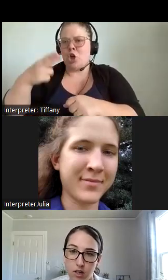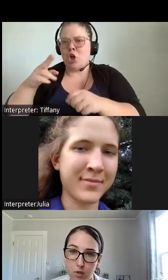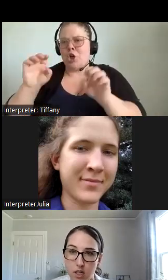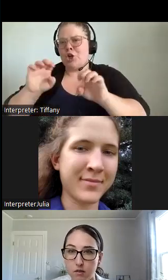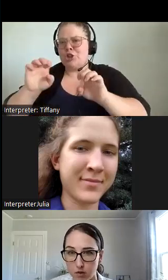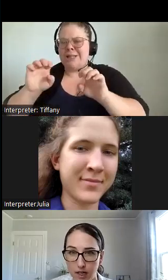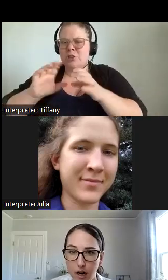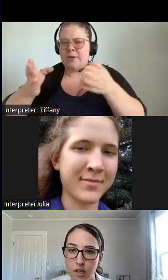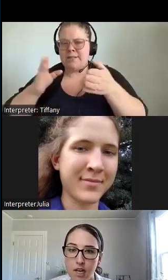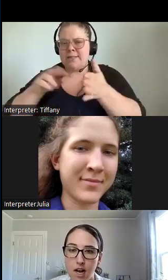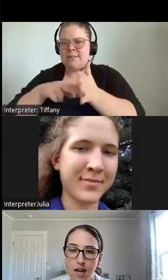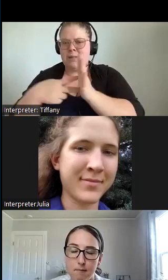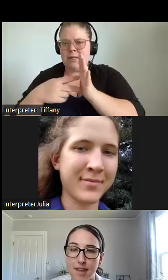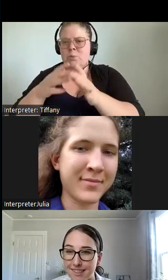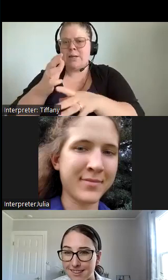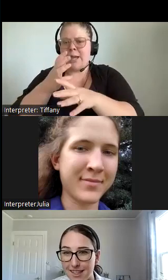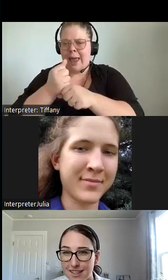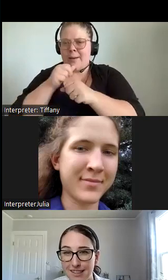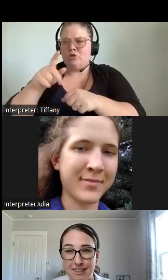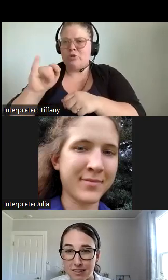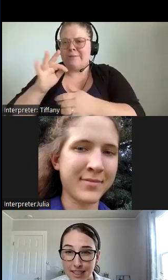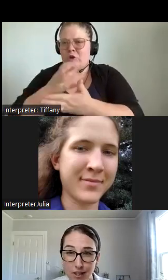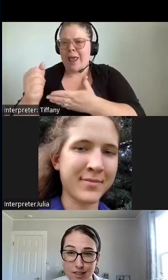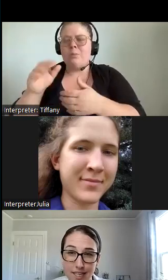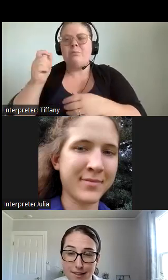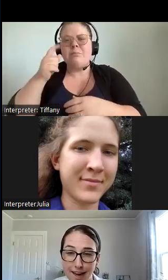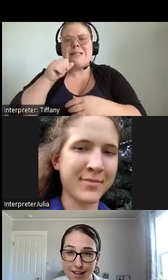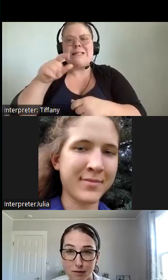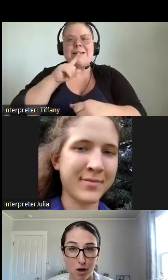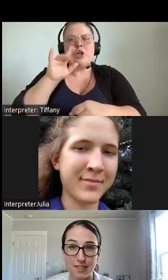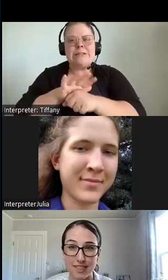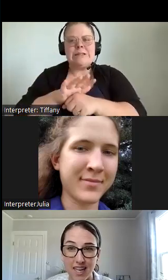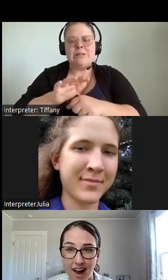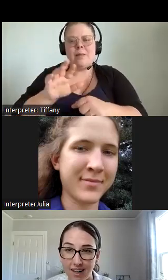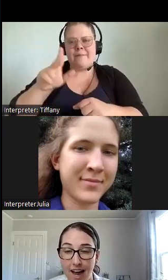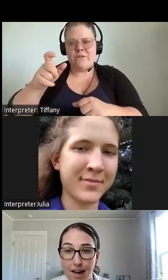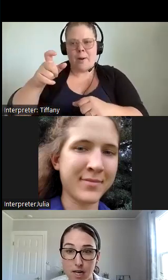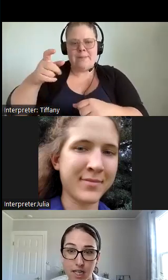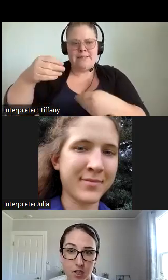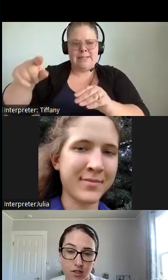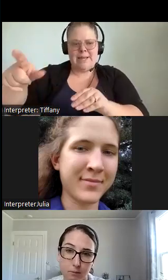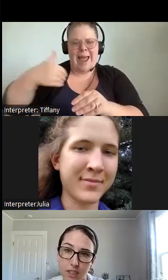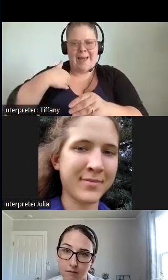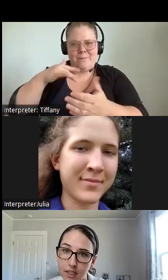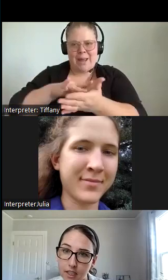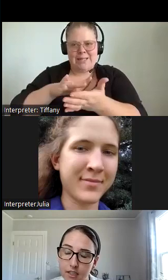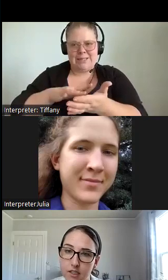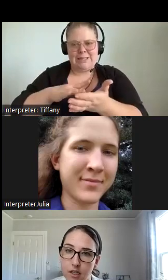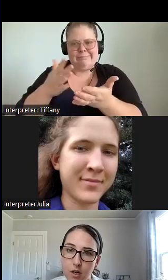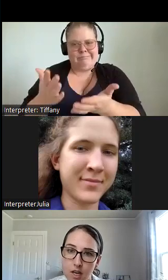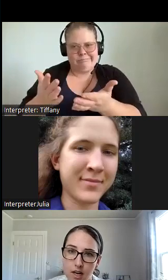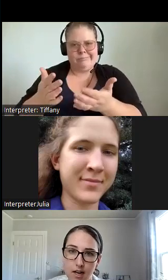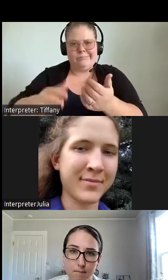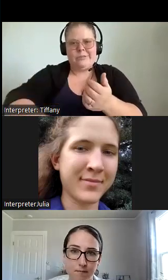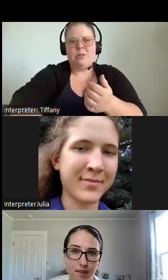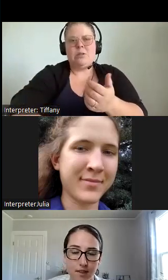your prescription if you've run out. That doesn't necessarily guarantee that the pharmacy had that medication specifically. And